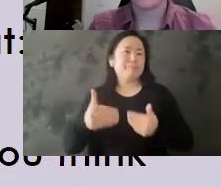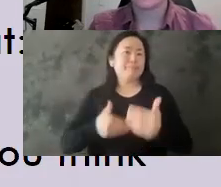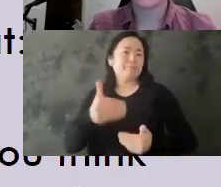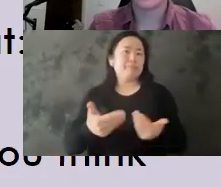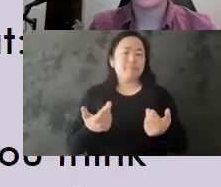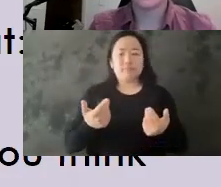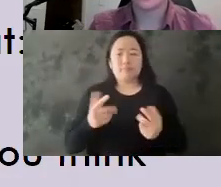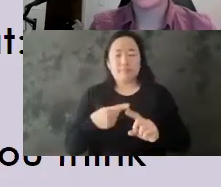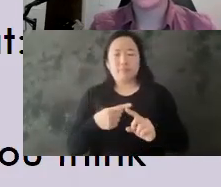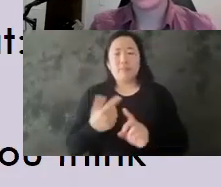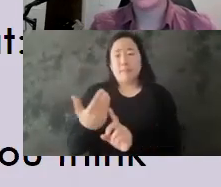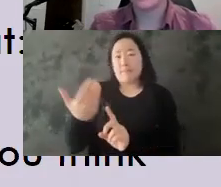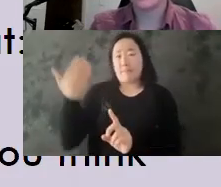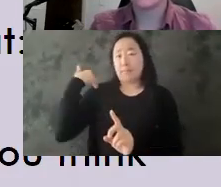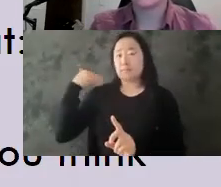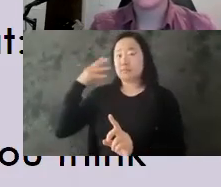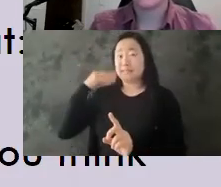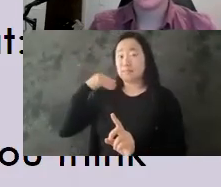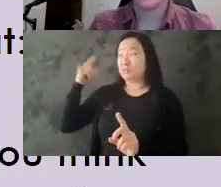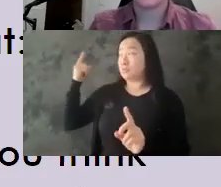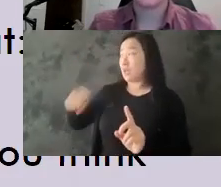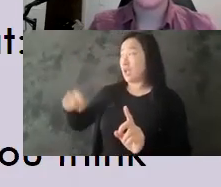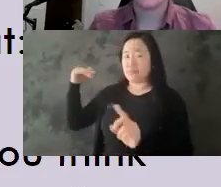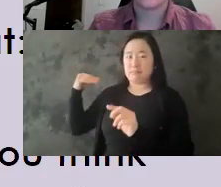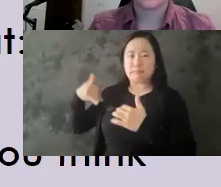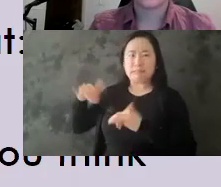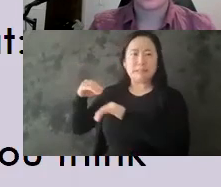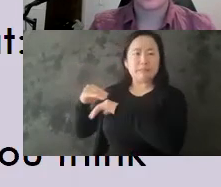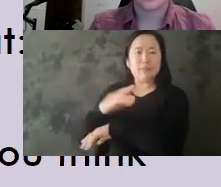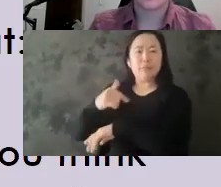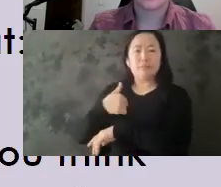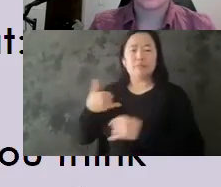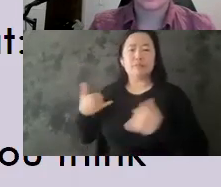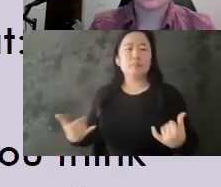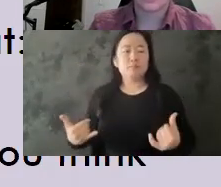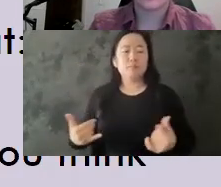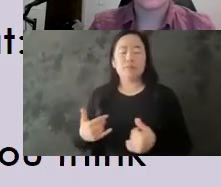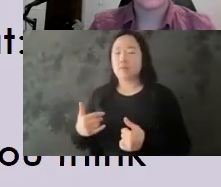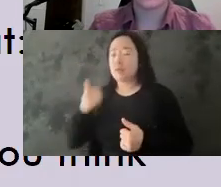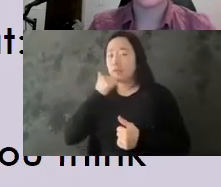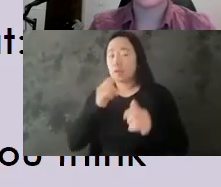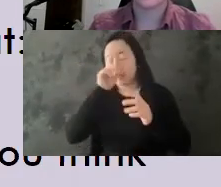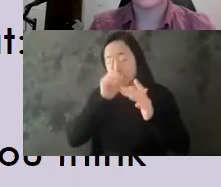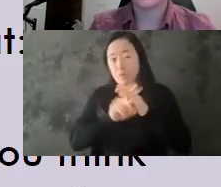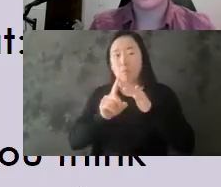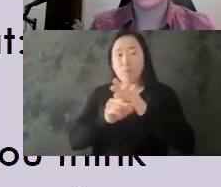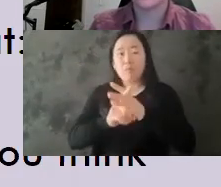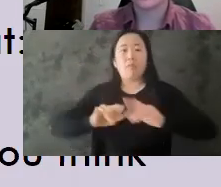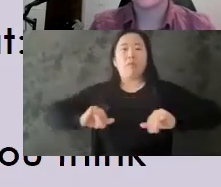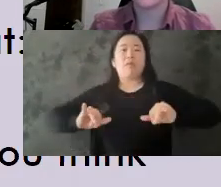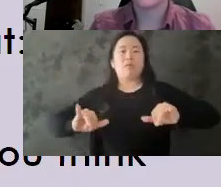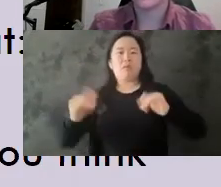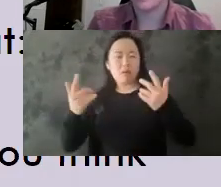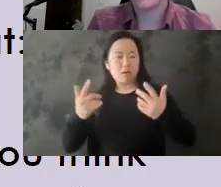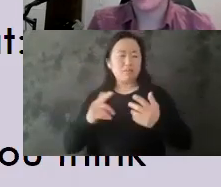just how past experiences have affected me, and things are coming up every single day, and also just recognizing that